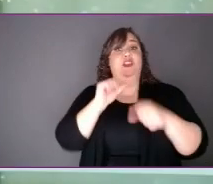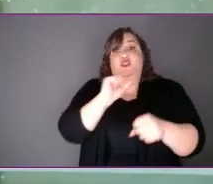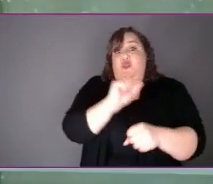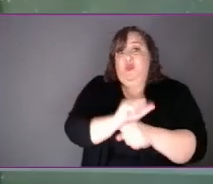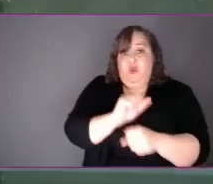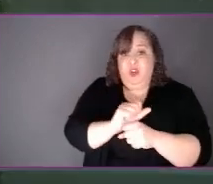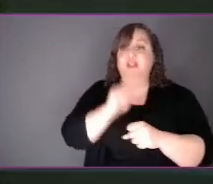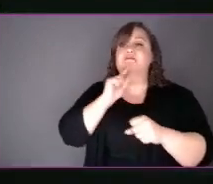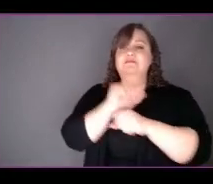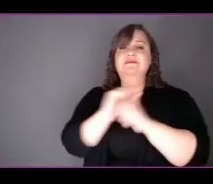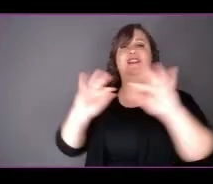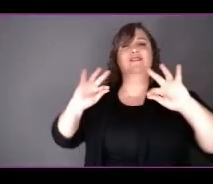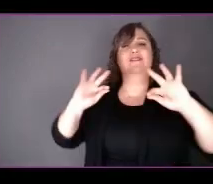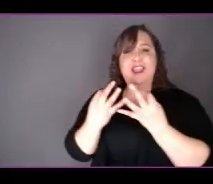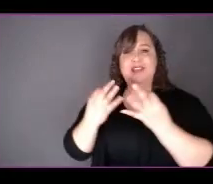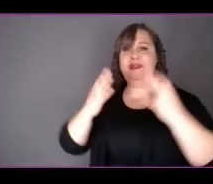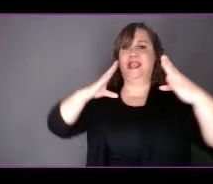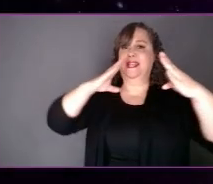it's a community.